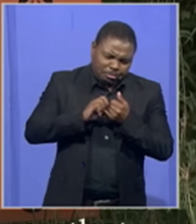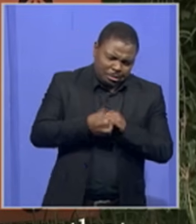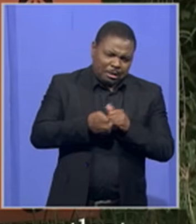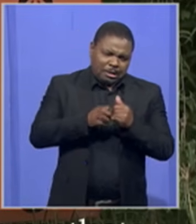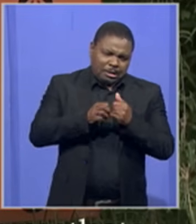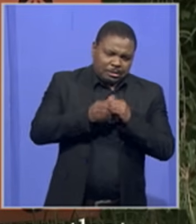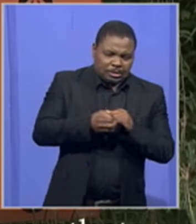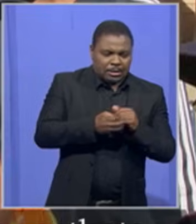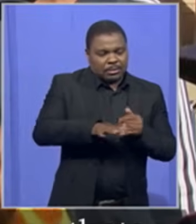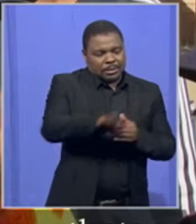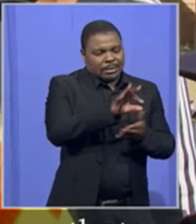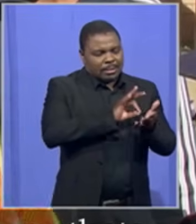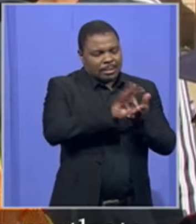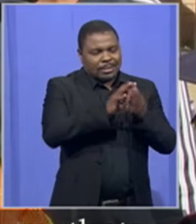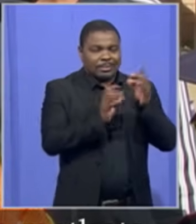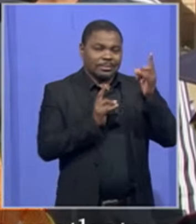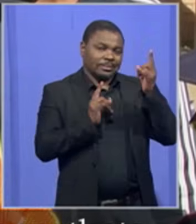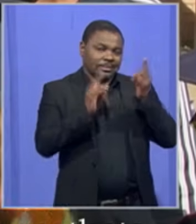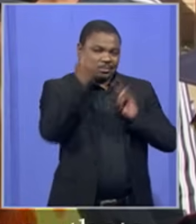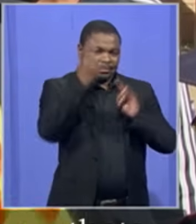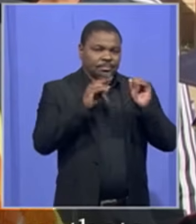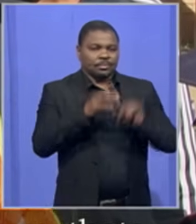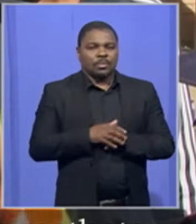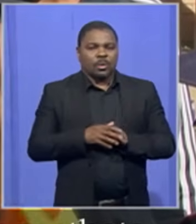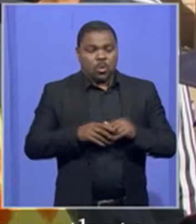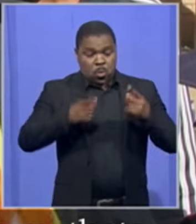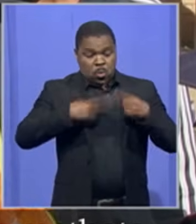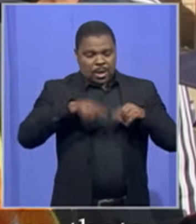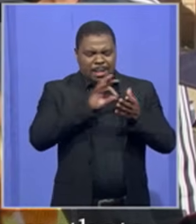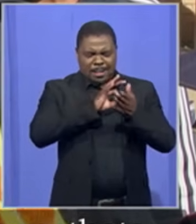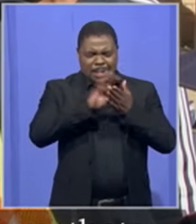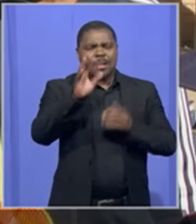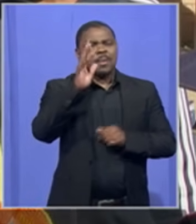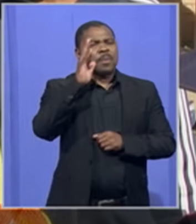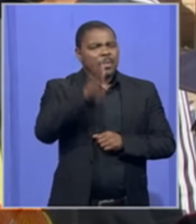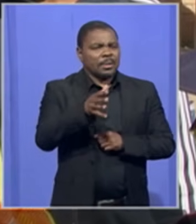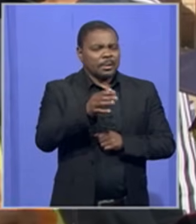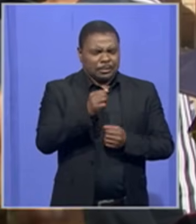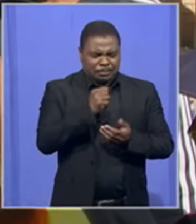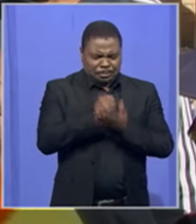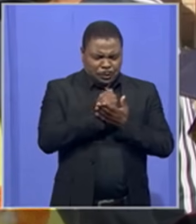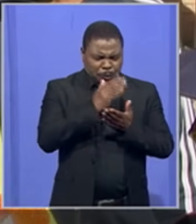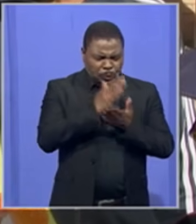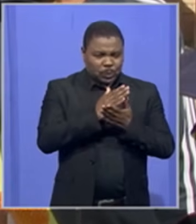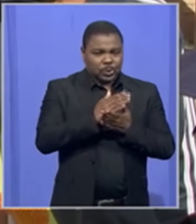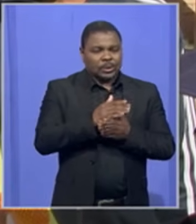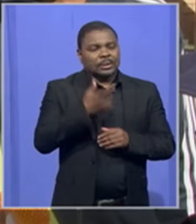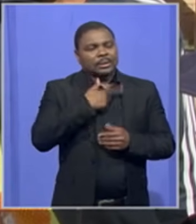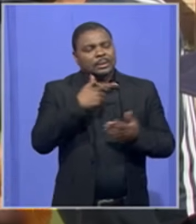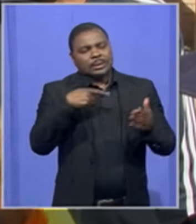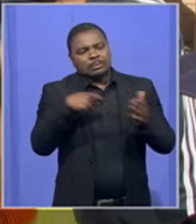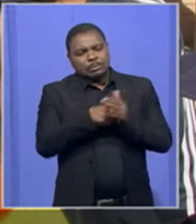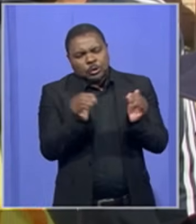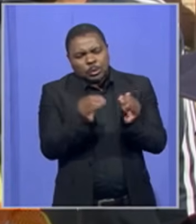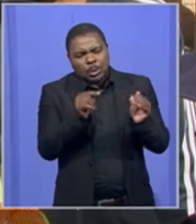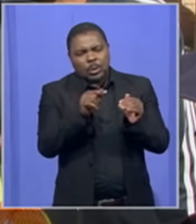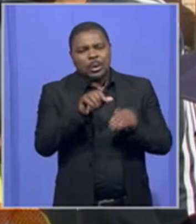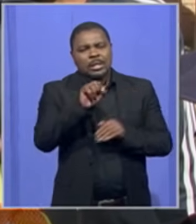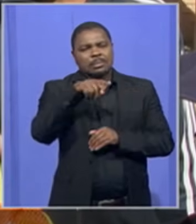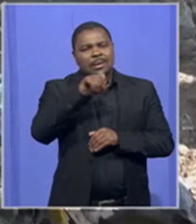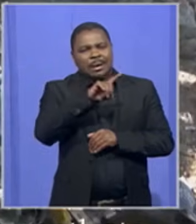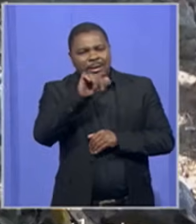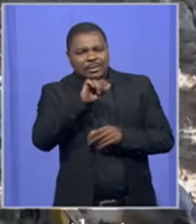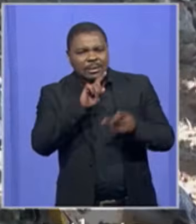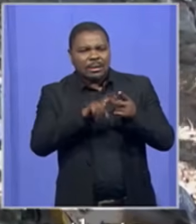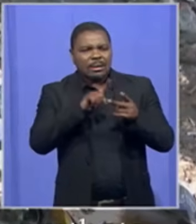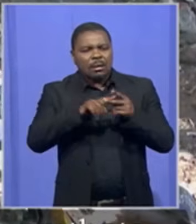phepafatsa toropo. We're going to clean to an extent of making sure that our spaza shops, our